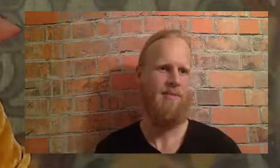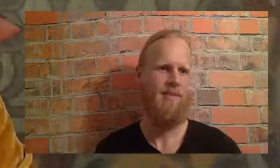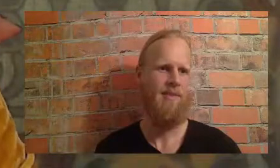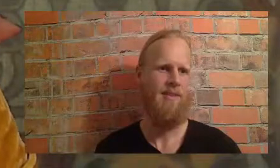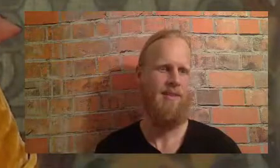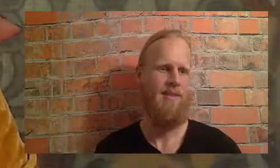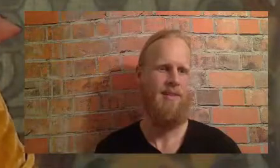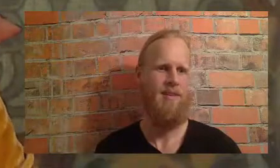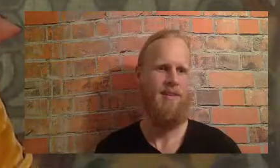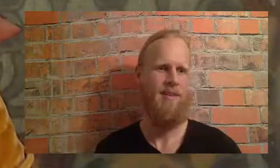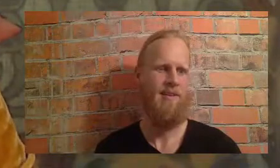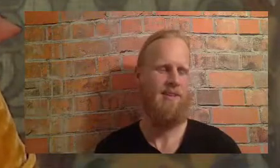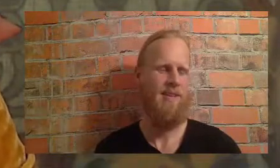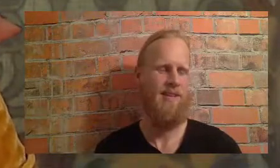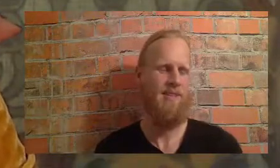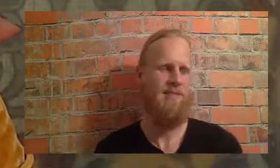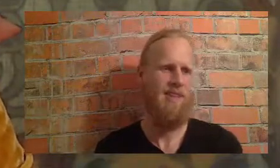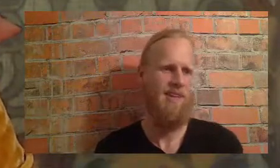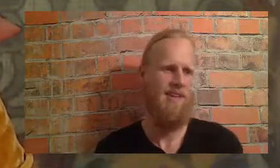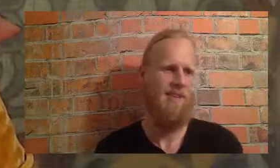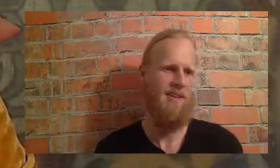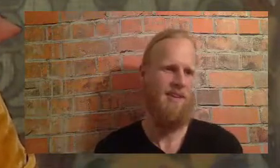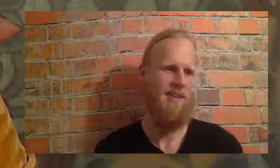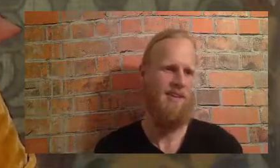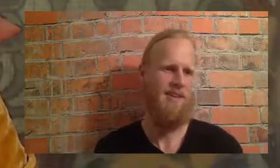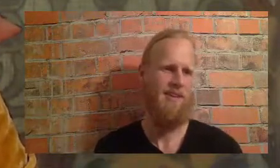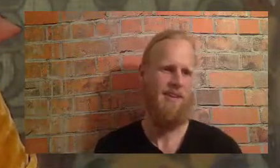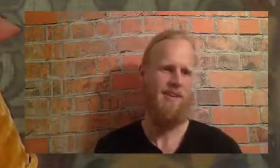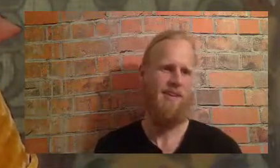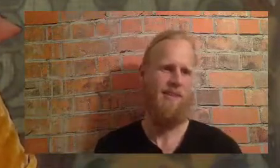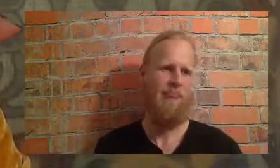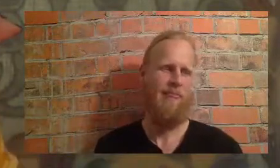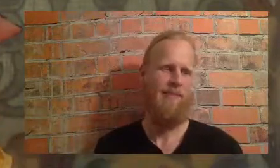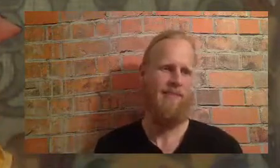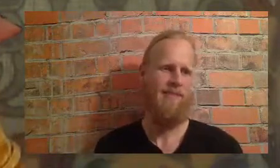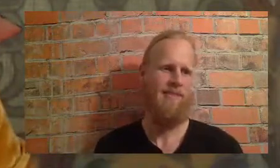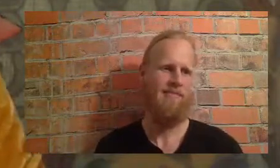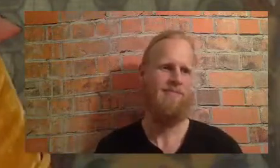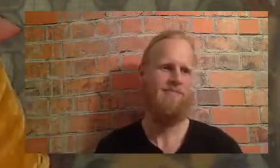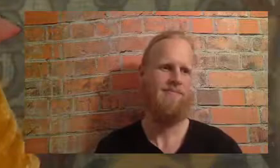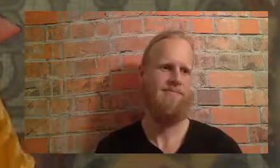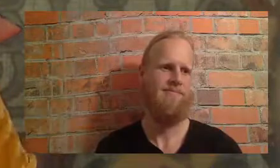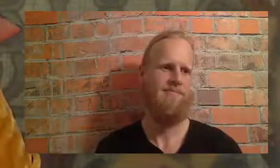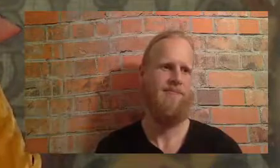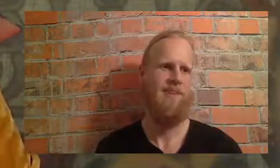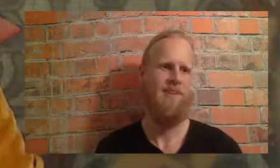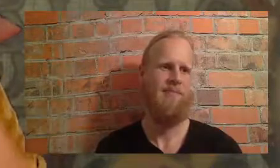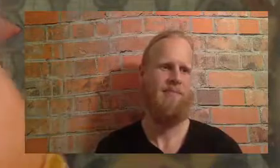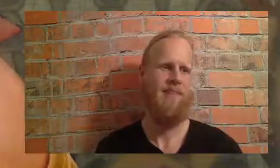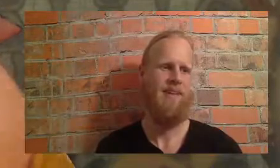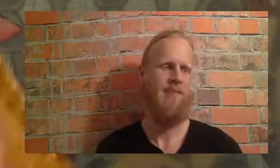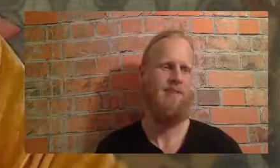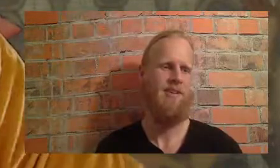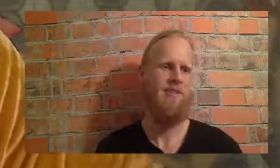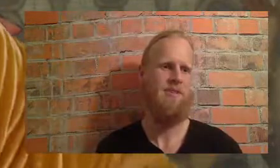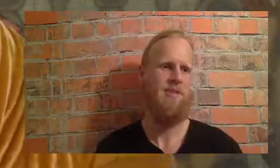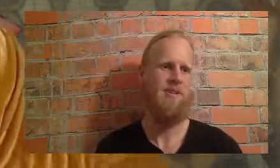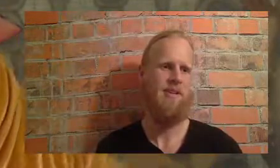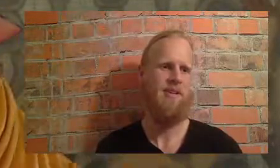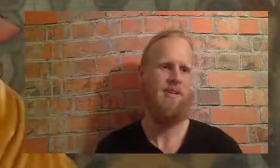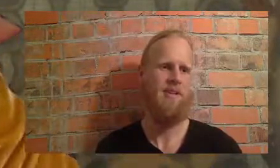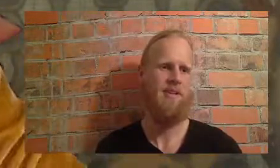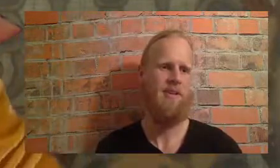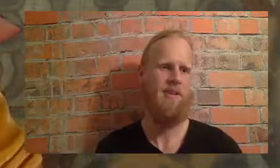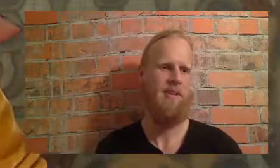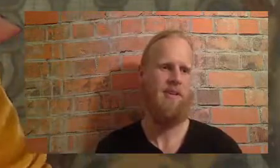have. You can feel into how to use this on a physical level simply by noticing how you feel. One really